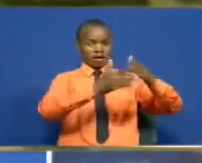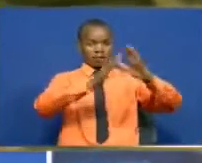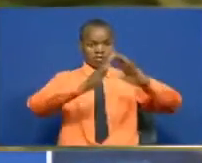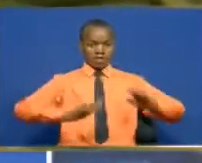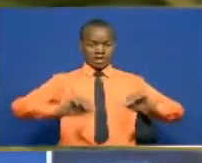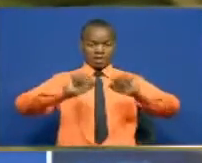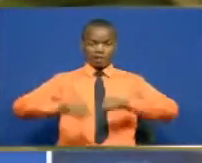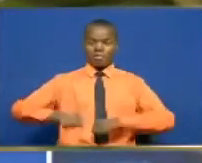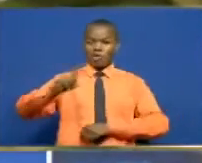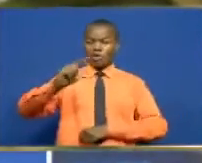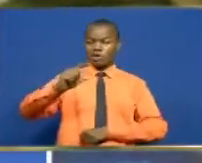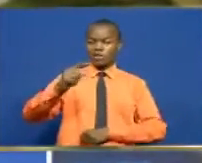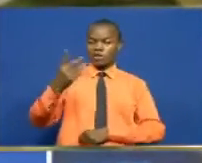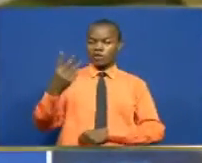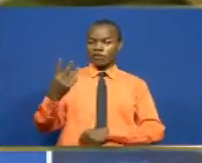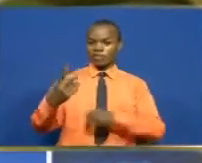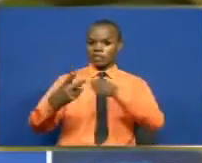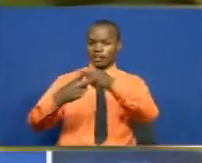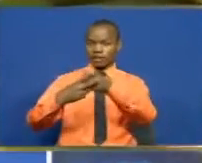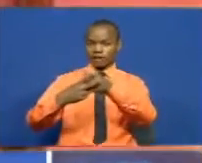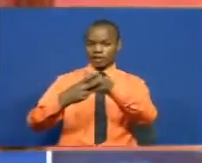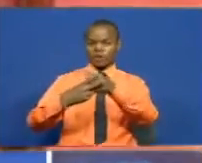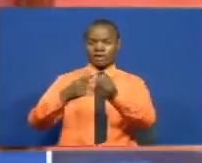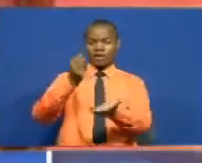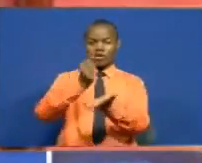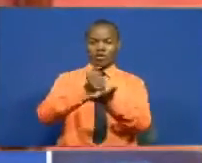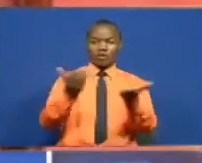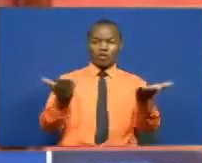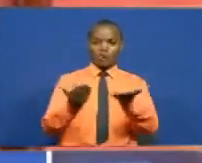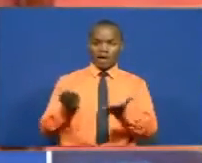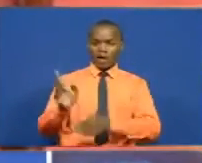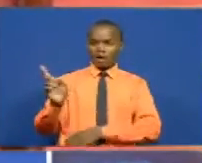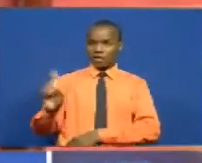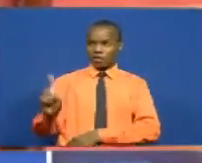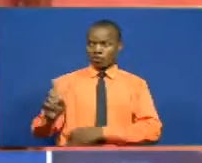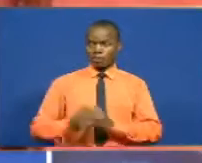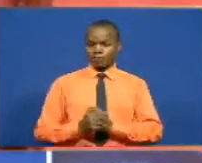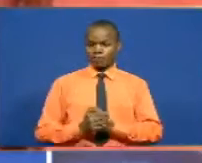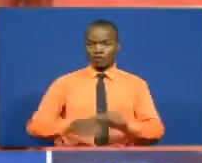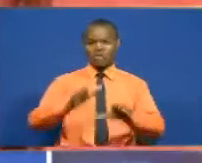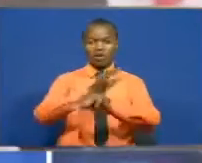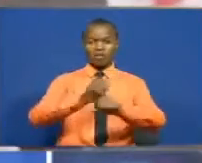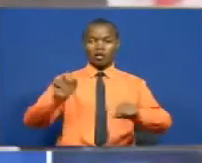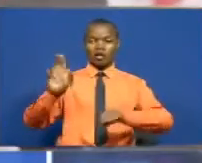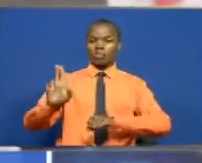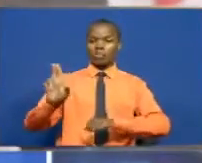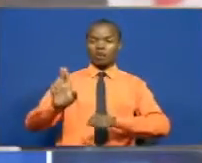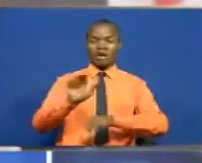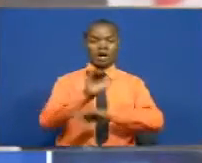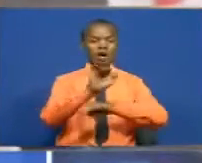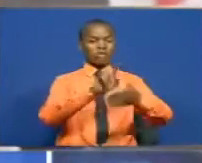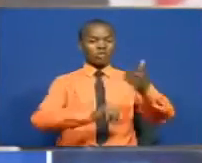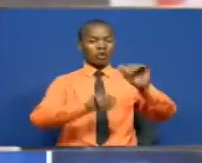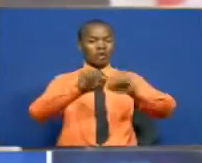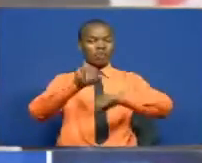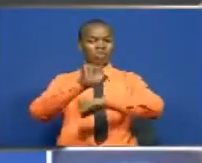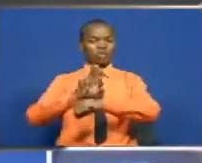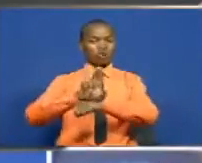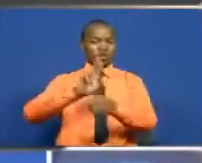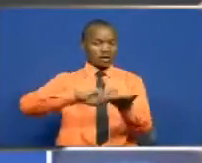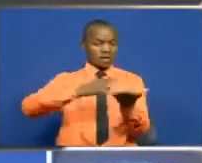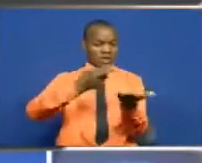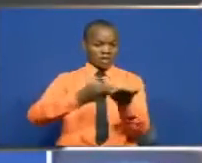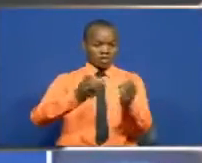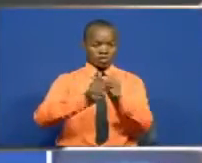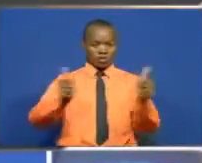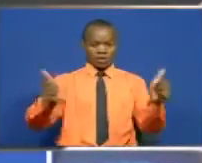G47 Ugatuzi Tower in Nairobi's Hurlingham. President Uhuru Kenyatta called for prudent use of the limited resources.